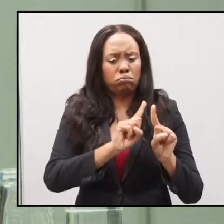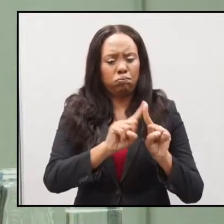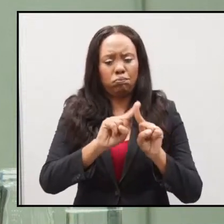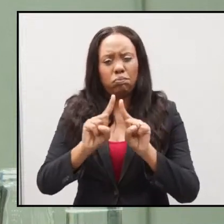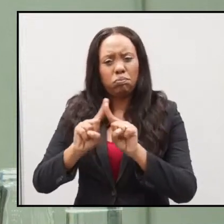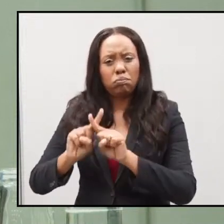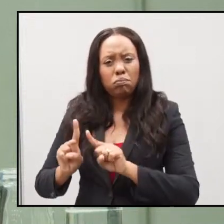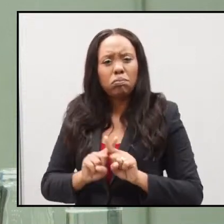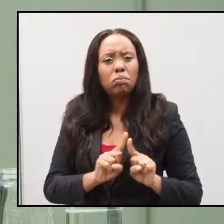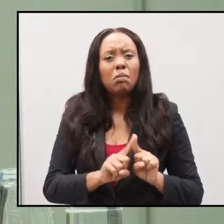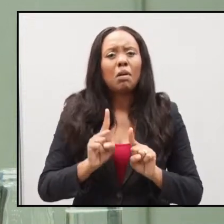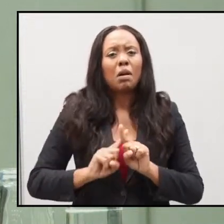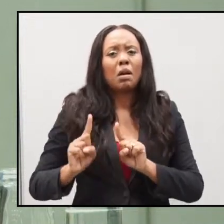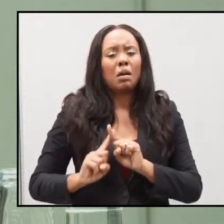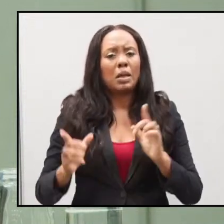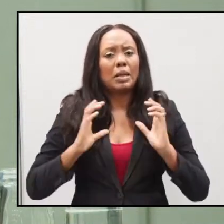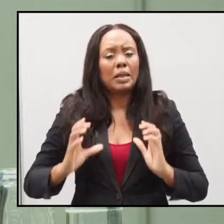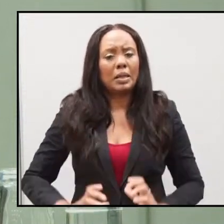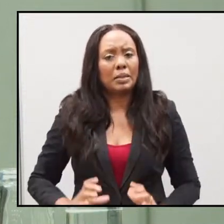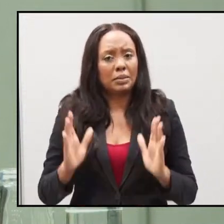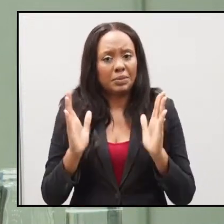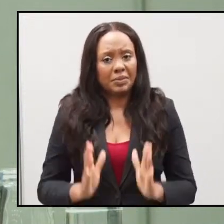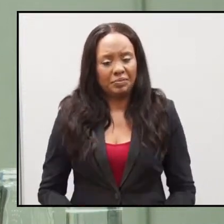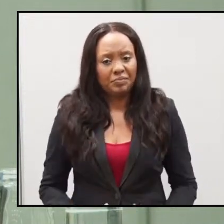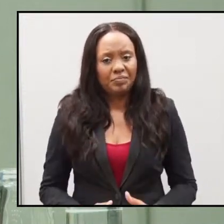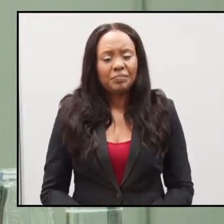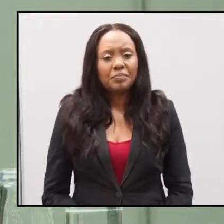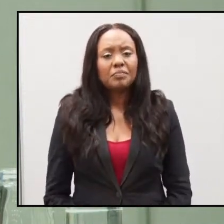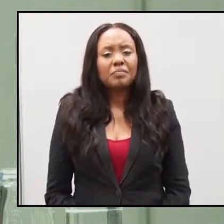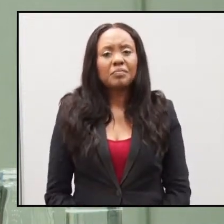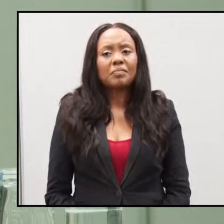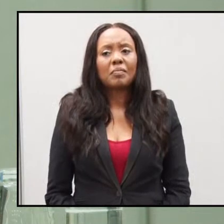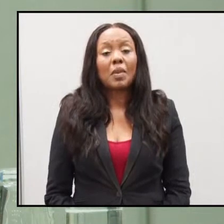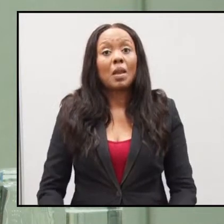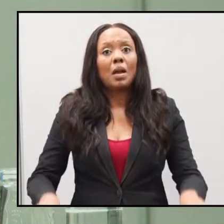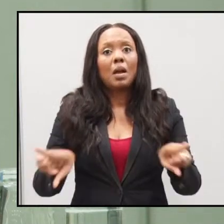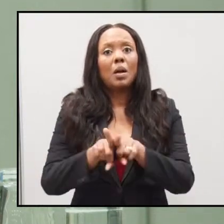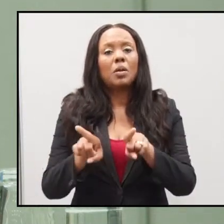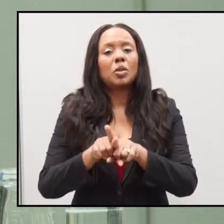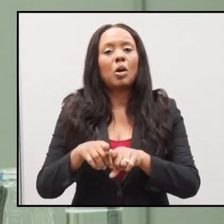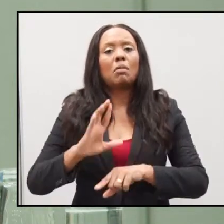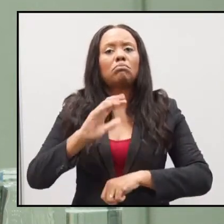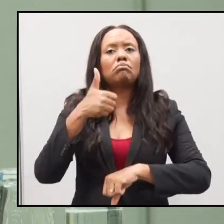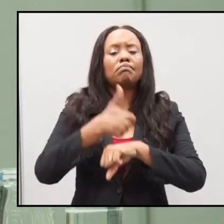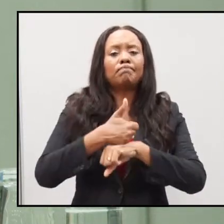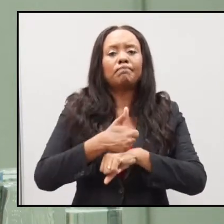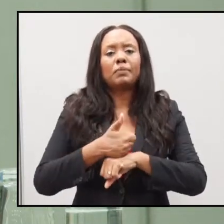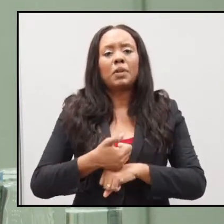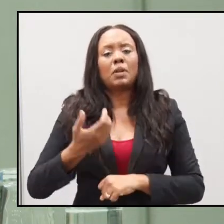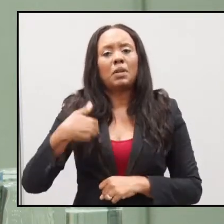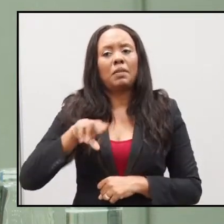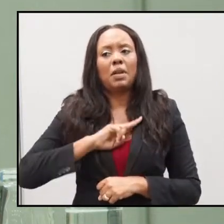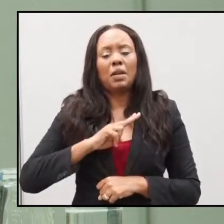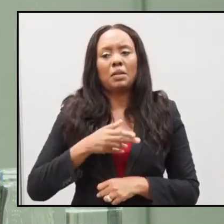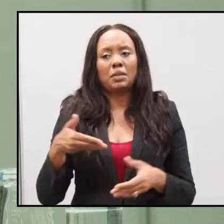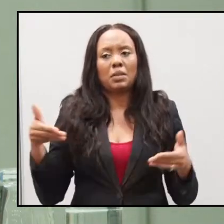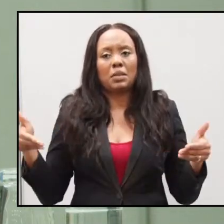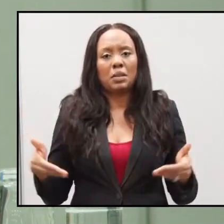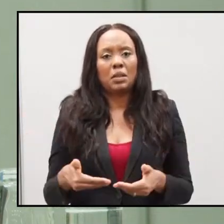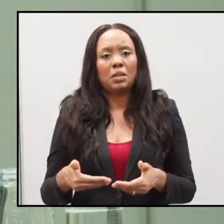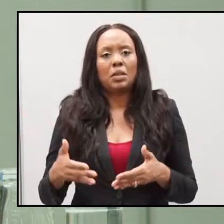digitally oriented clients. Additionally, it sets the foundation for us to introduce a suite of